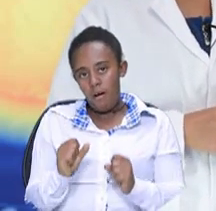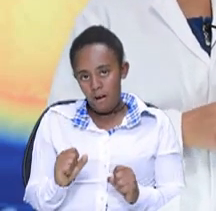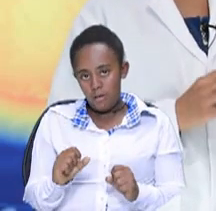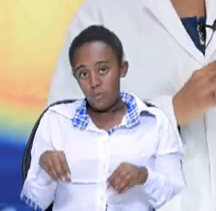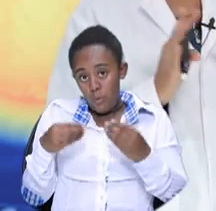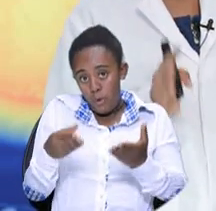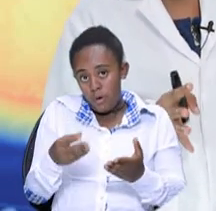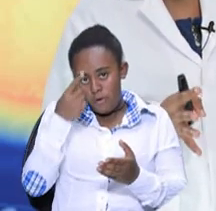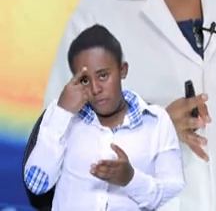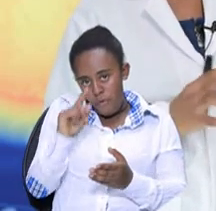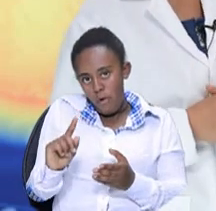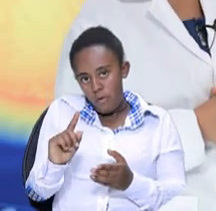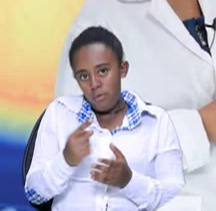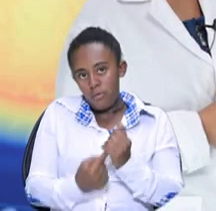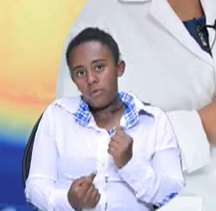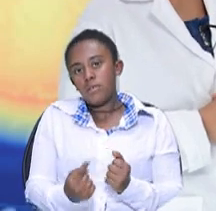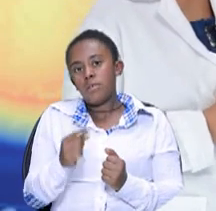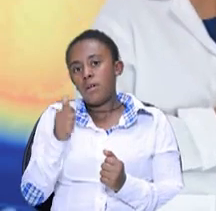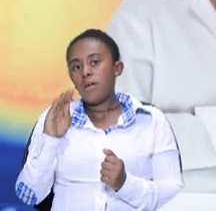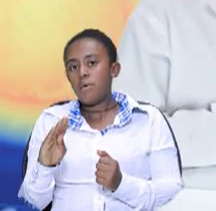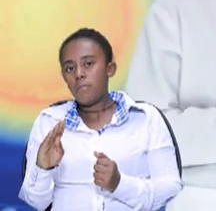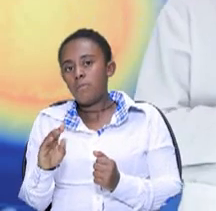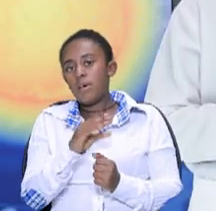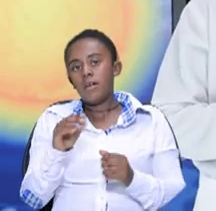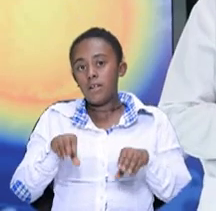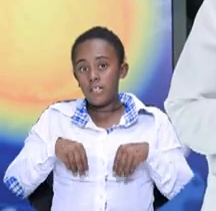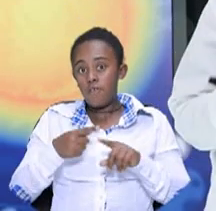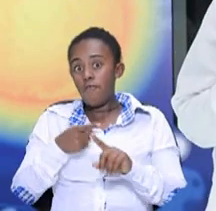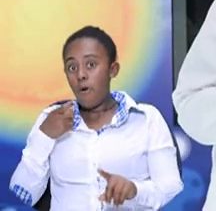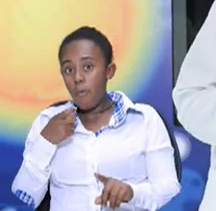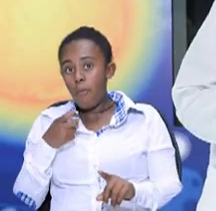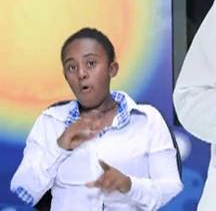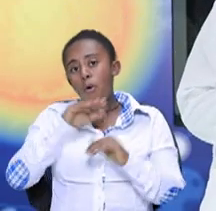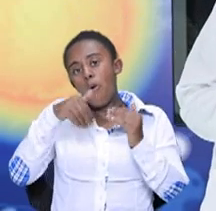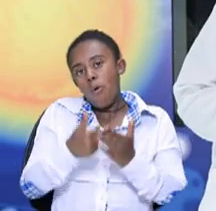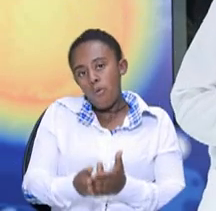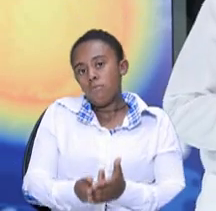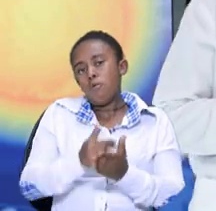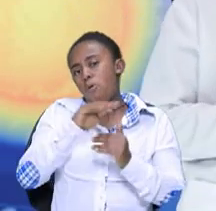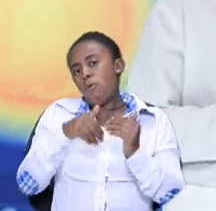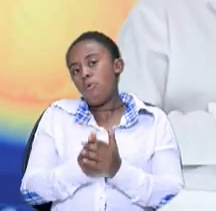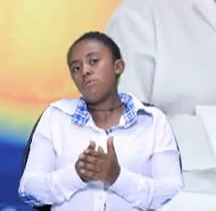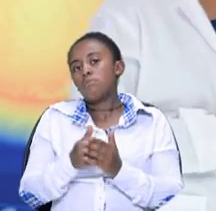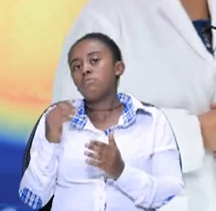donate only for AB individual, and it can receive from all blood